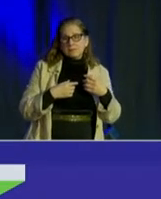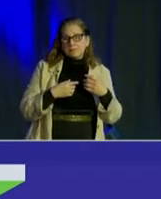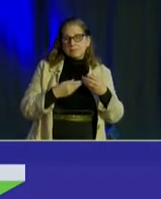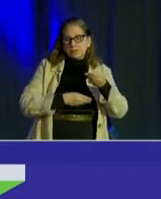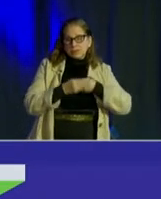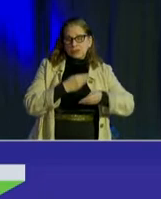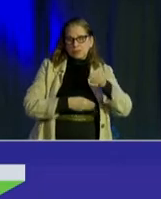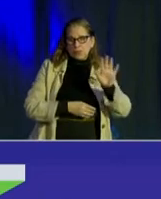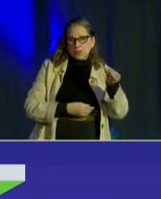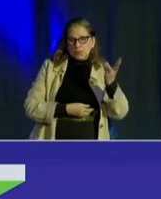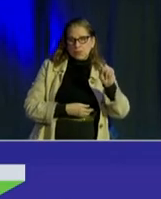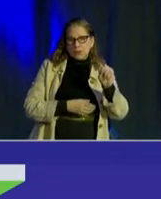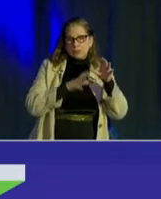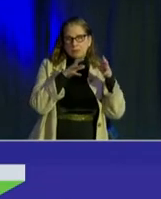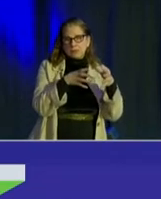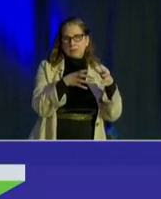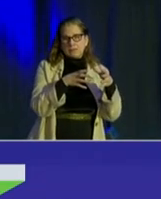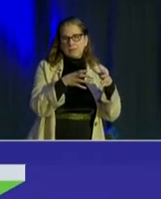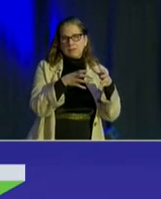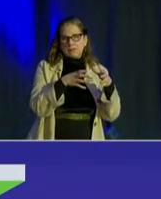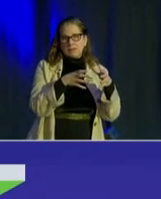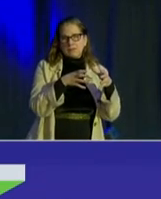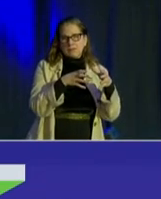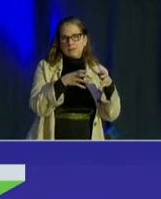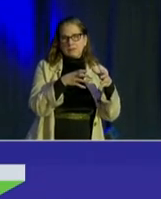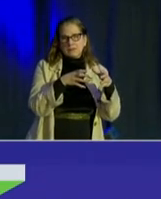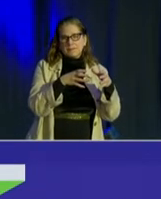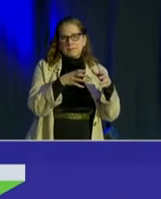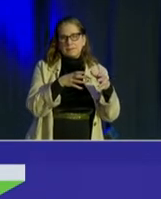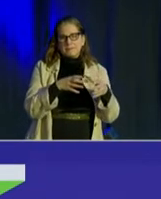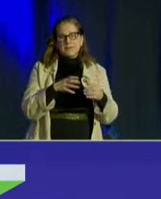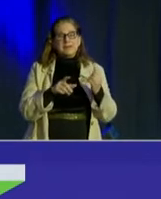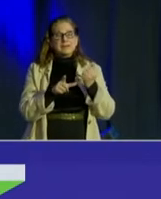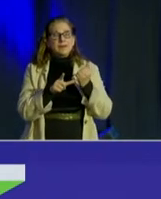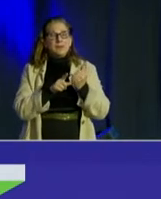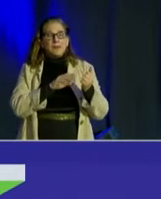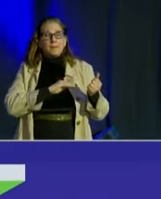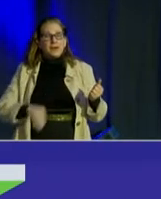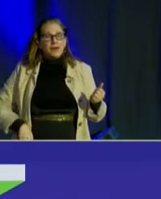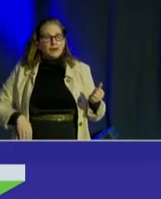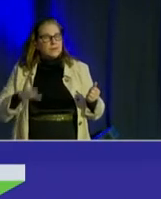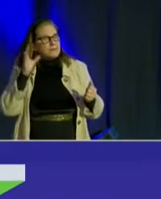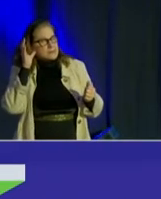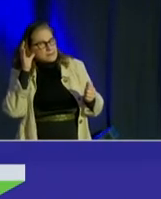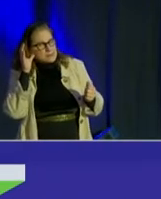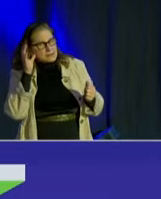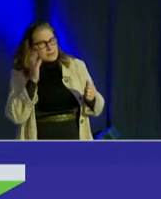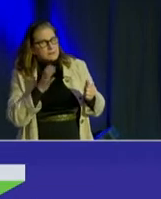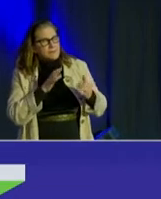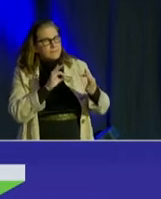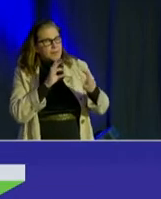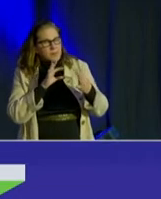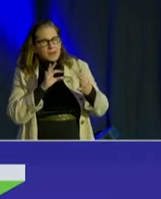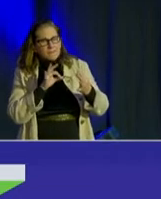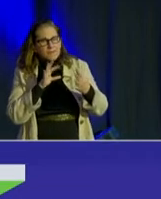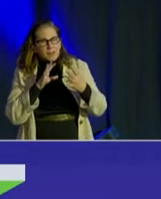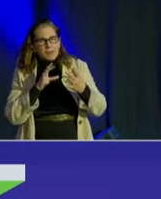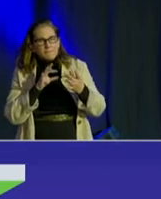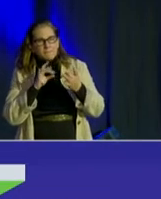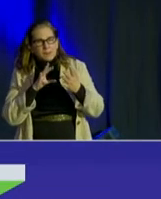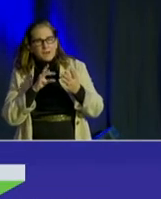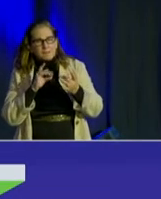want your thoughts, your questions, and most importantly, your feedback about how you think we should divide up those dollars.